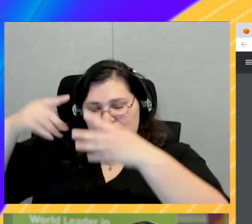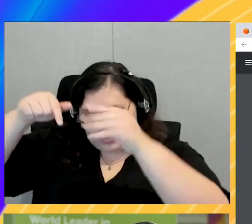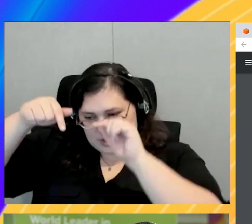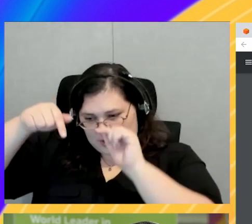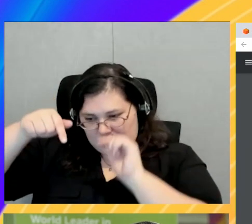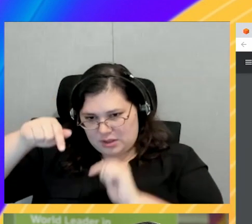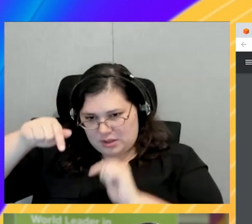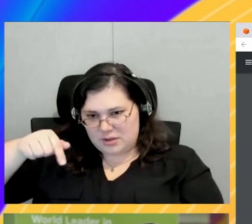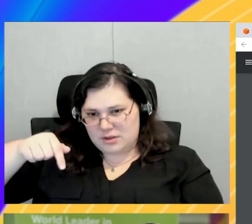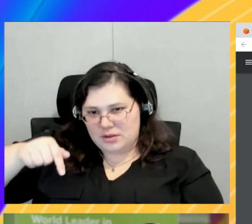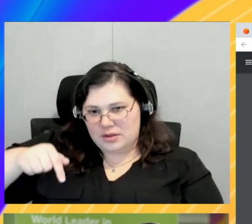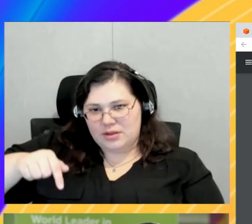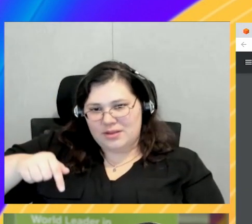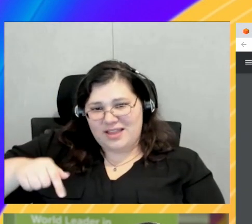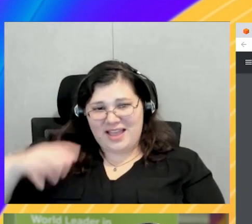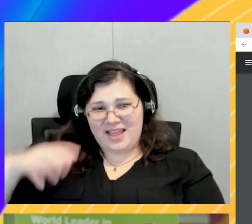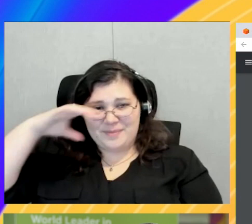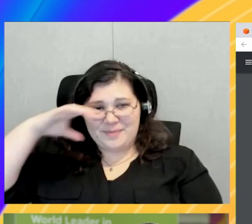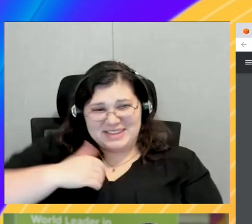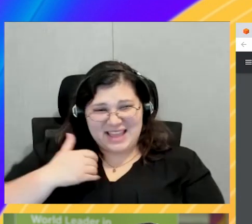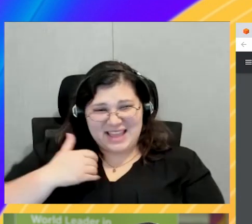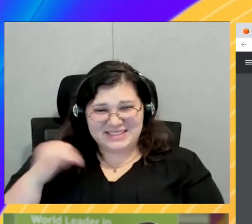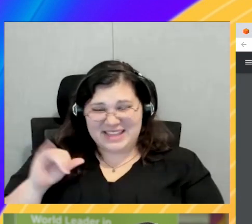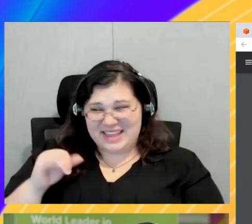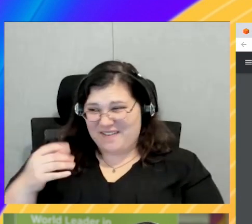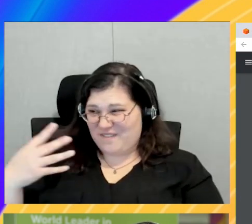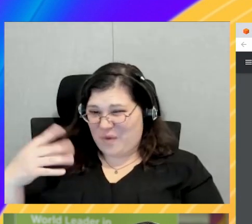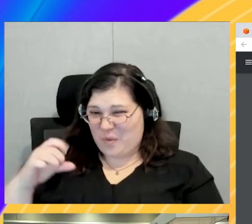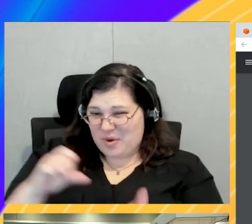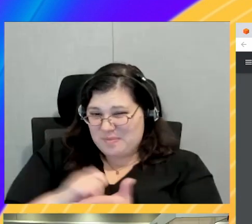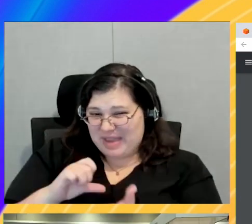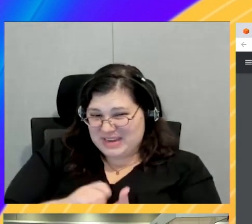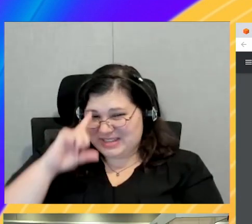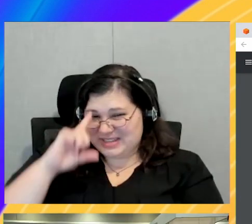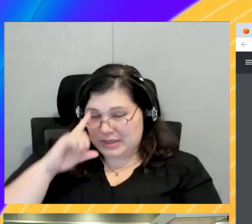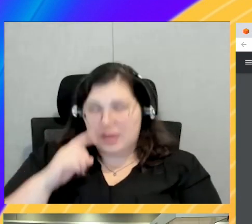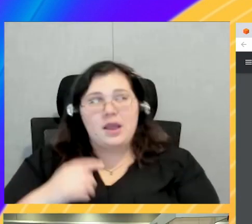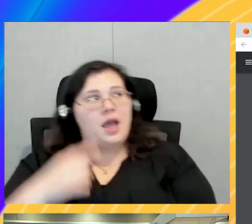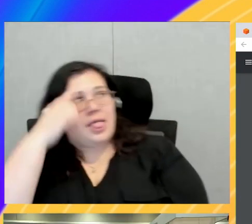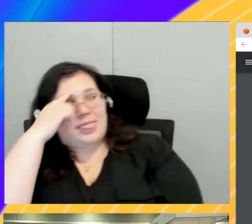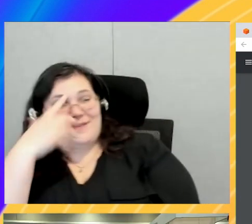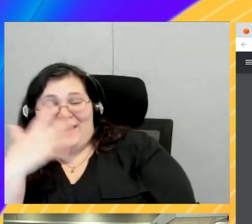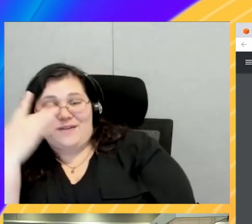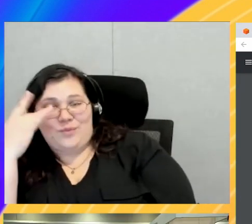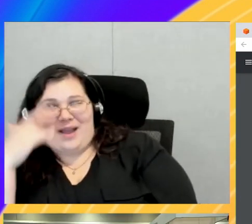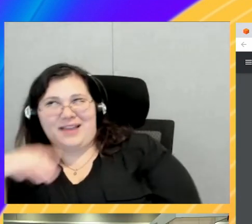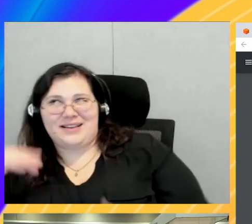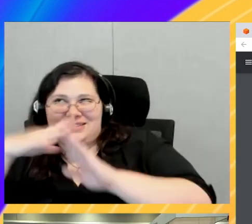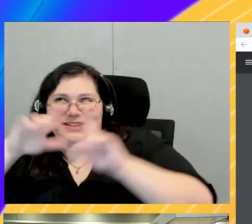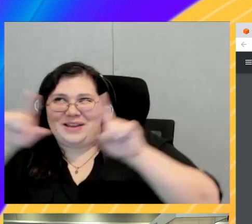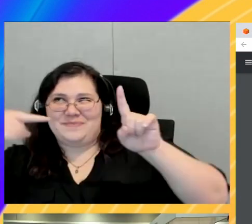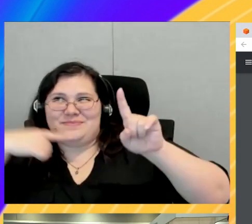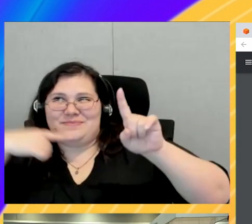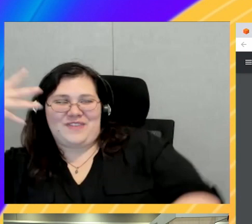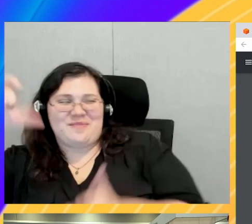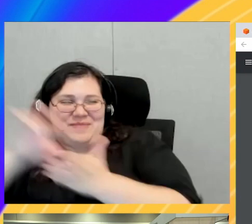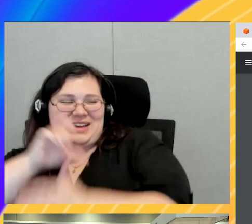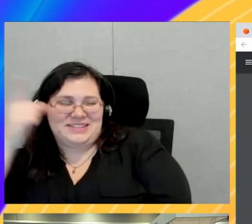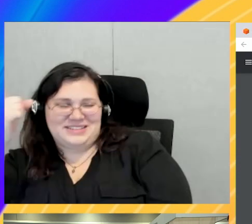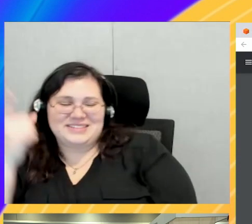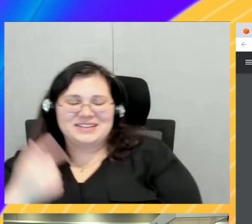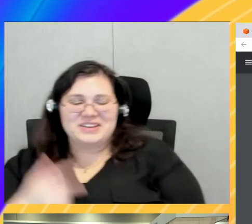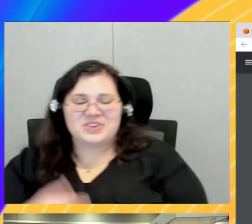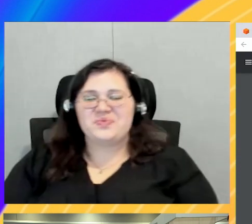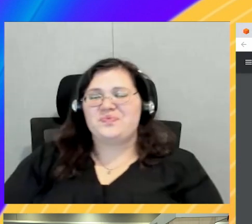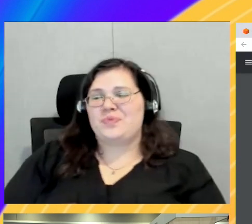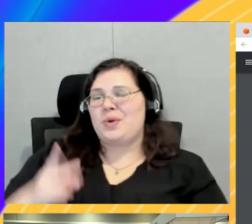guessing it has like 4 pages if I were to guess. I'm going to say 5 because that's what it says at the top. There you go. Okay, 5 pages. So what we can see here is if you go